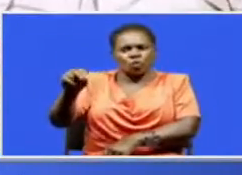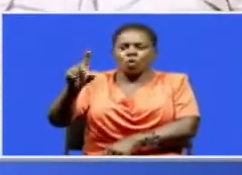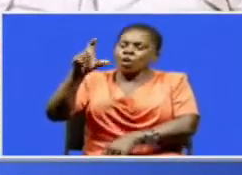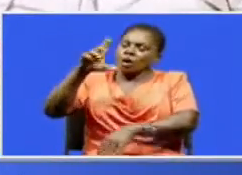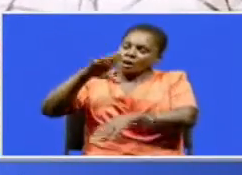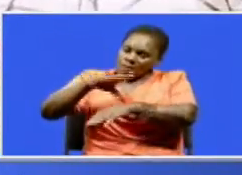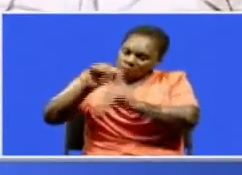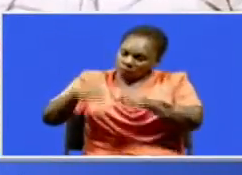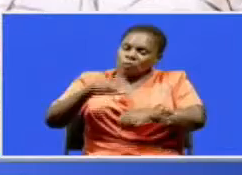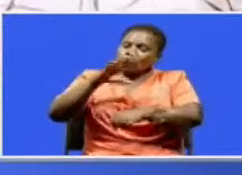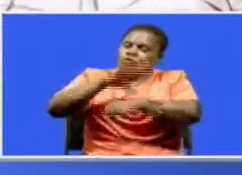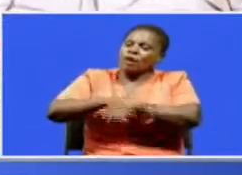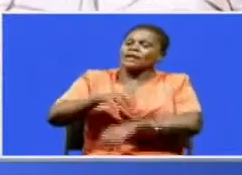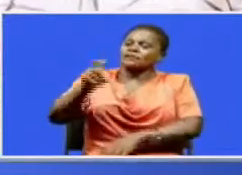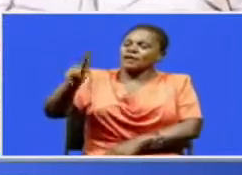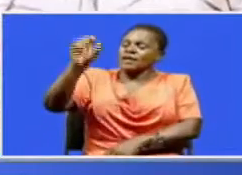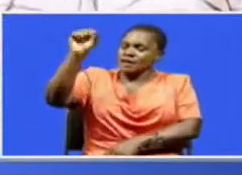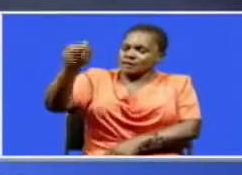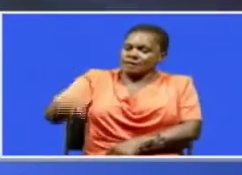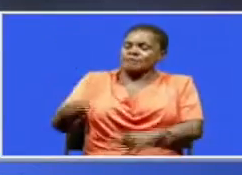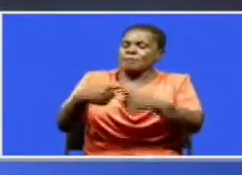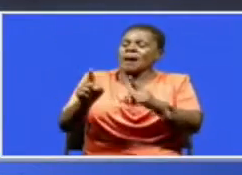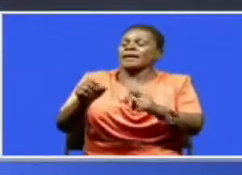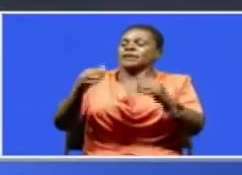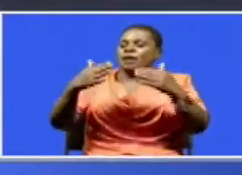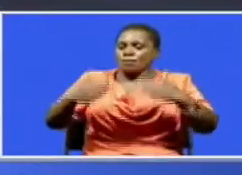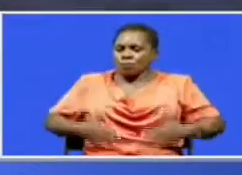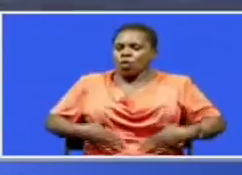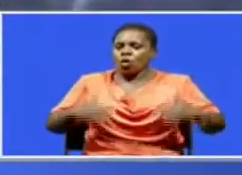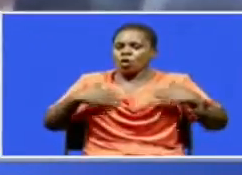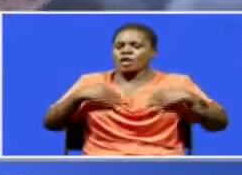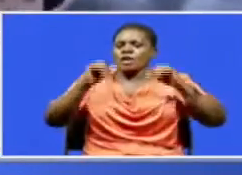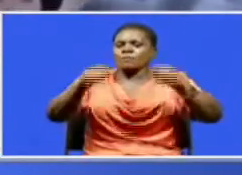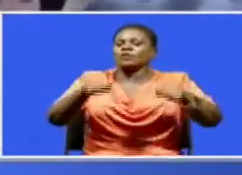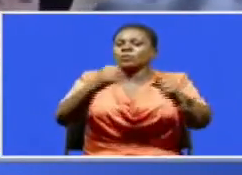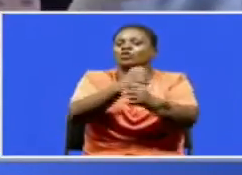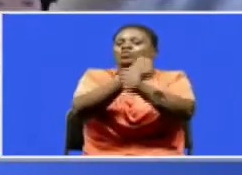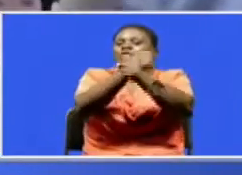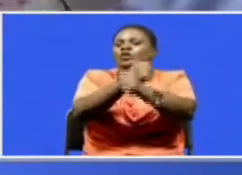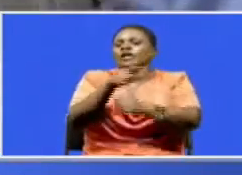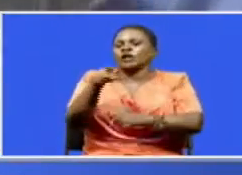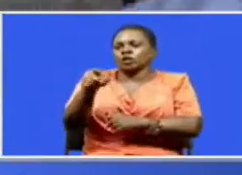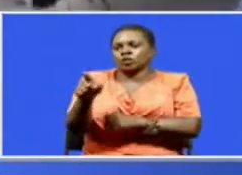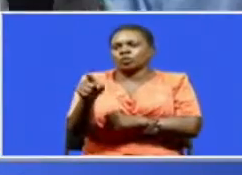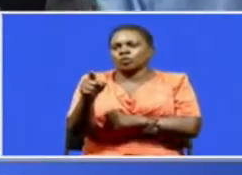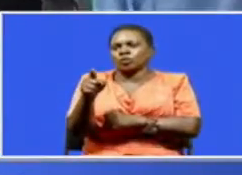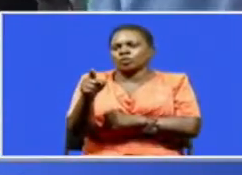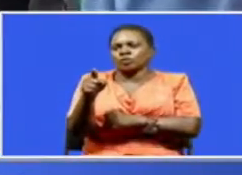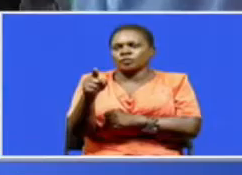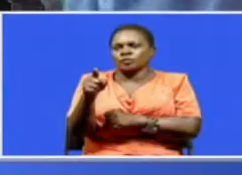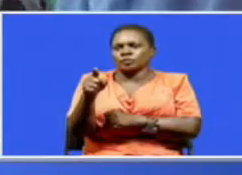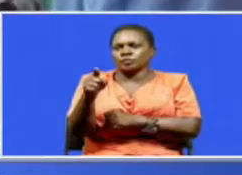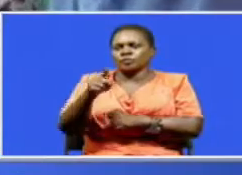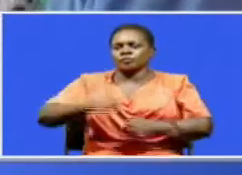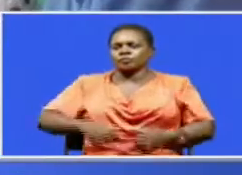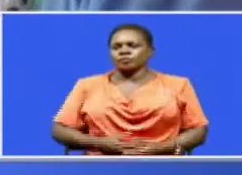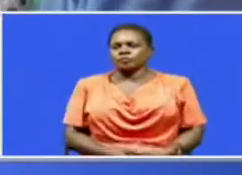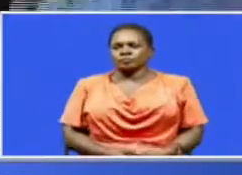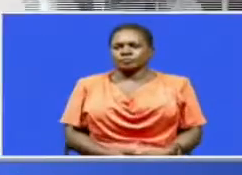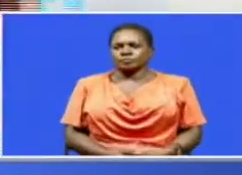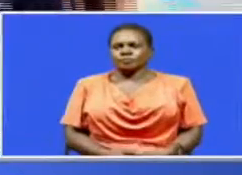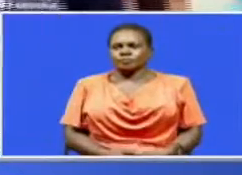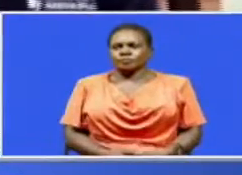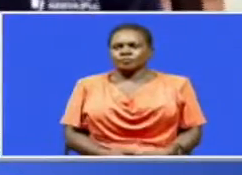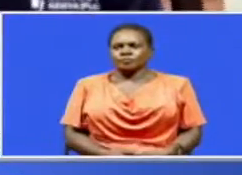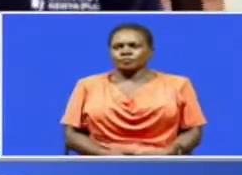get it, your body is able to eliminate it very, very quickly. That means you get very sick, and nobody who gets vaccinated will die of the virus. Okay,